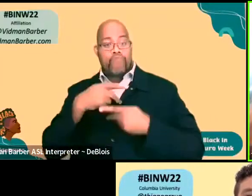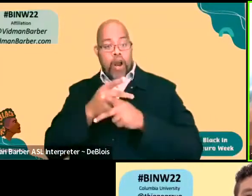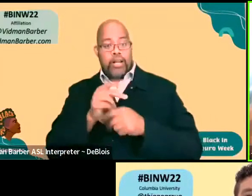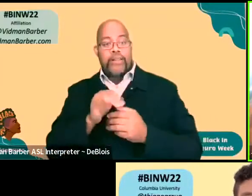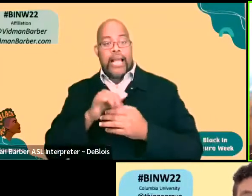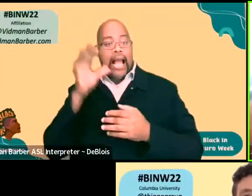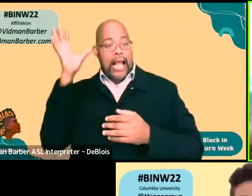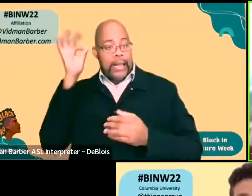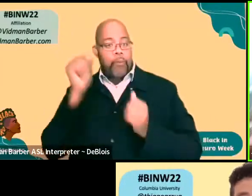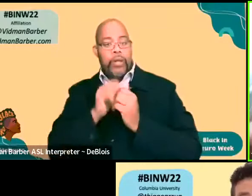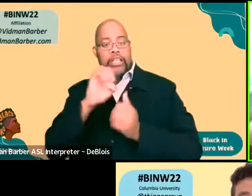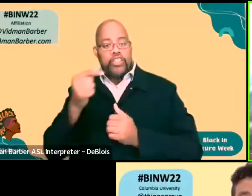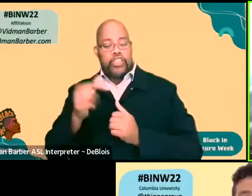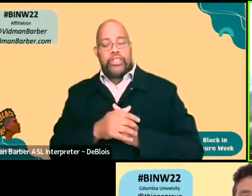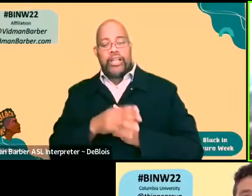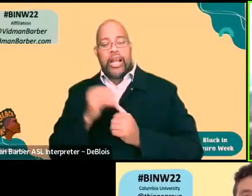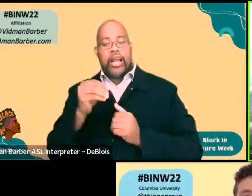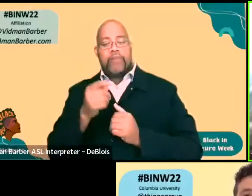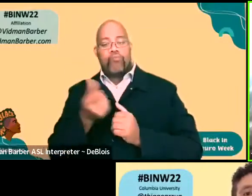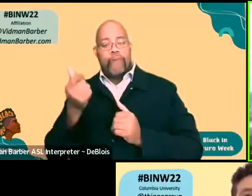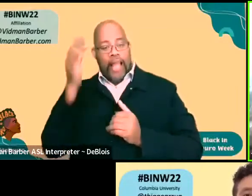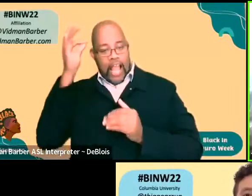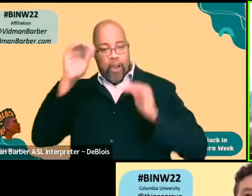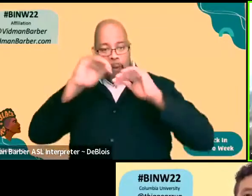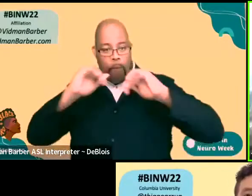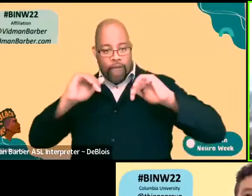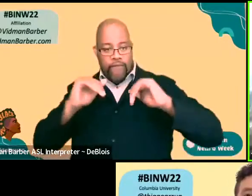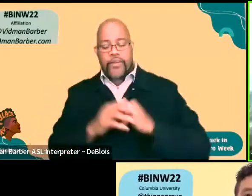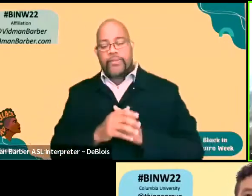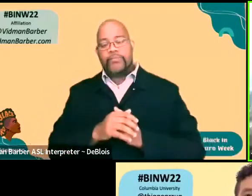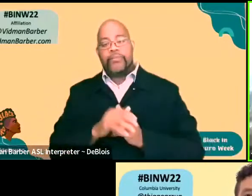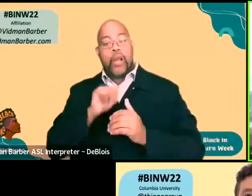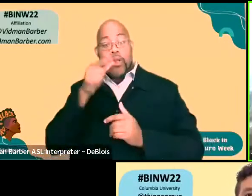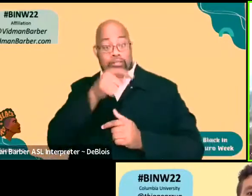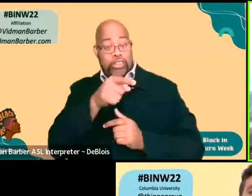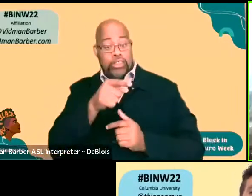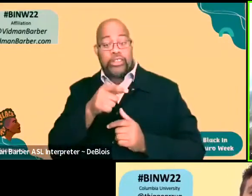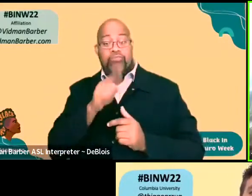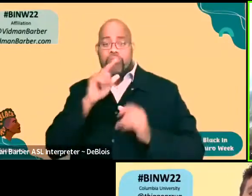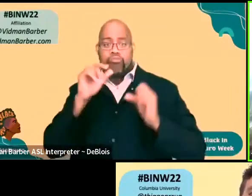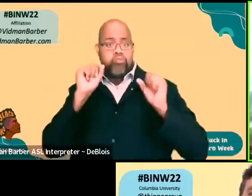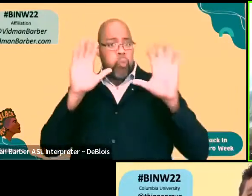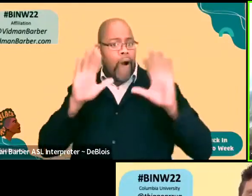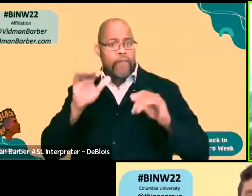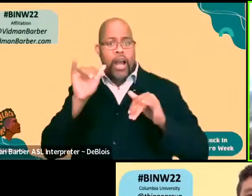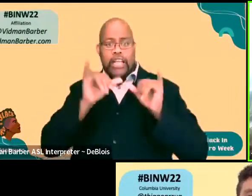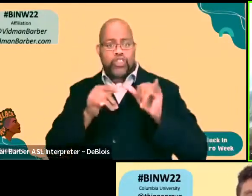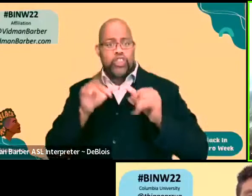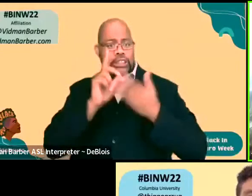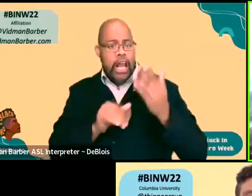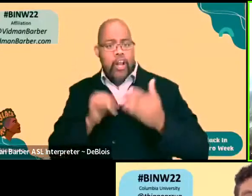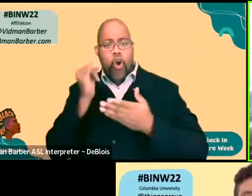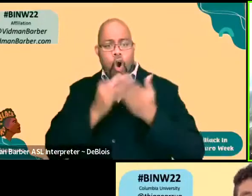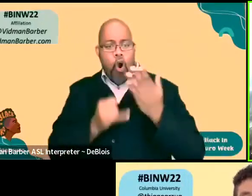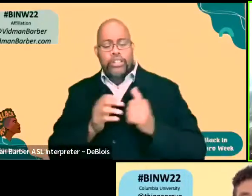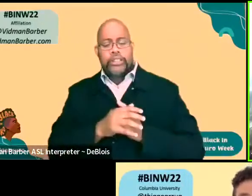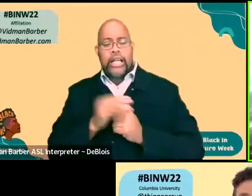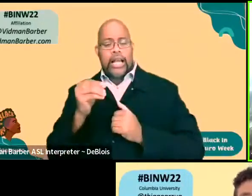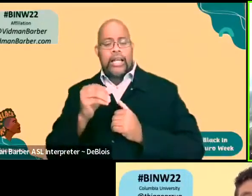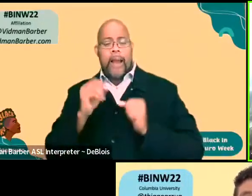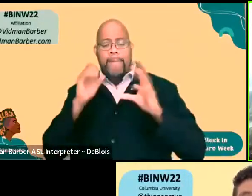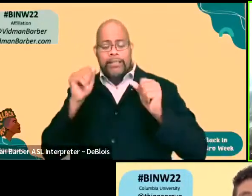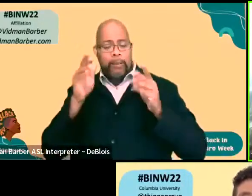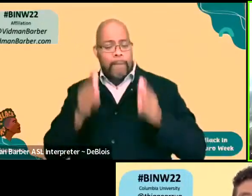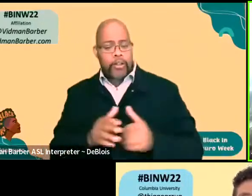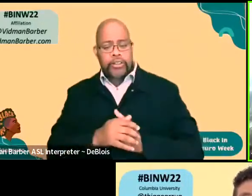that goes with EEG and moves the hair out of the way. Because not only is she a brilliant engineer and designer and artist and just amazing